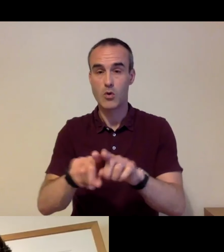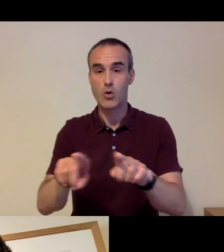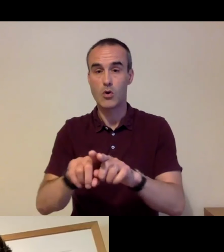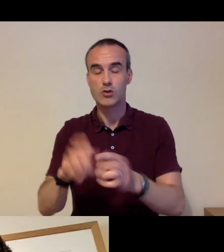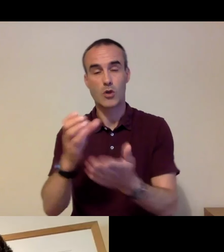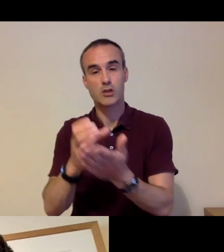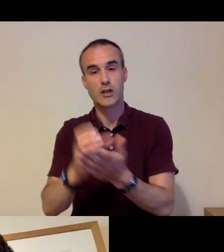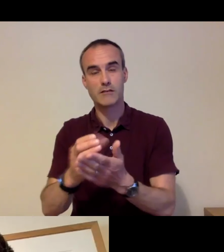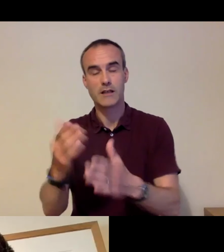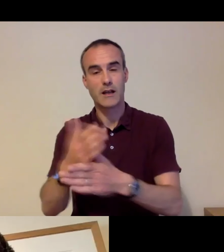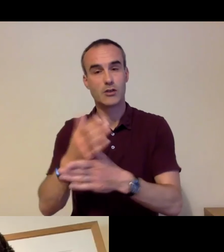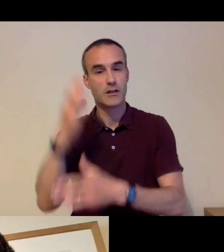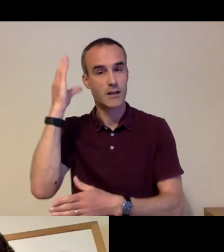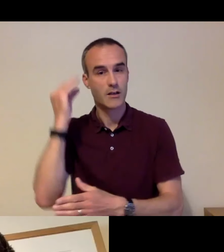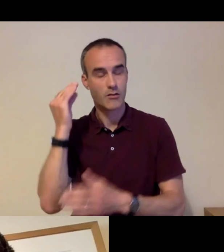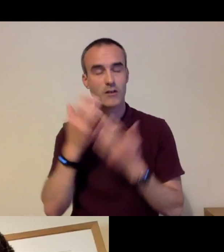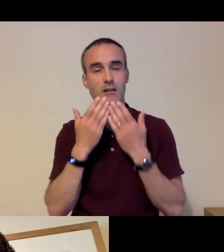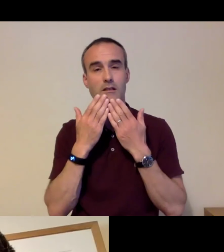So, thank you.